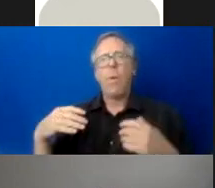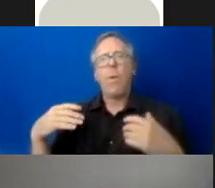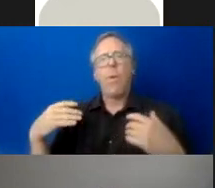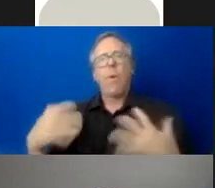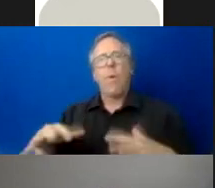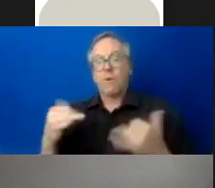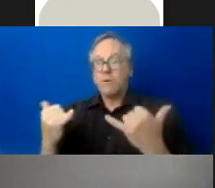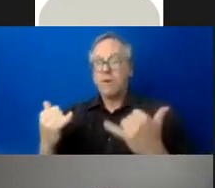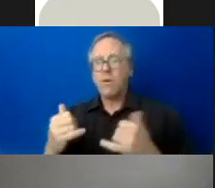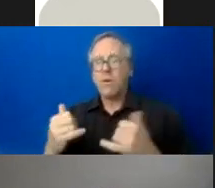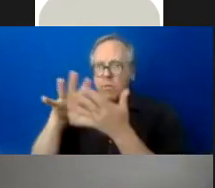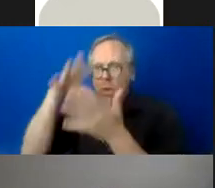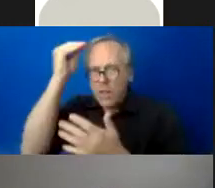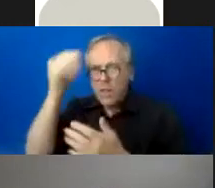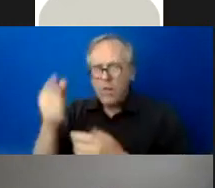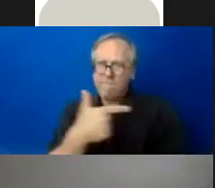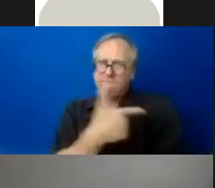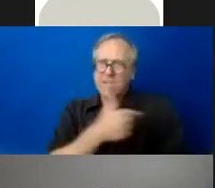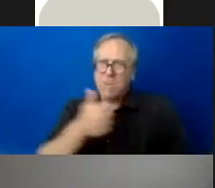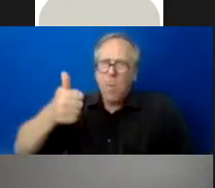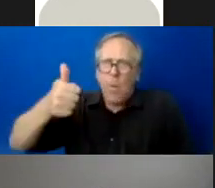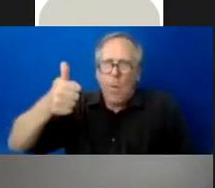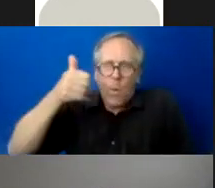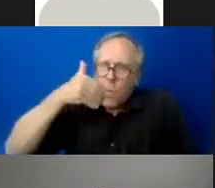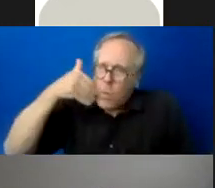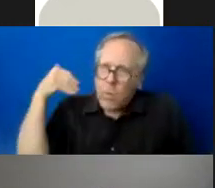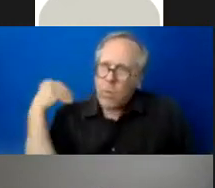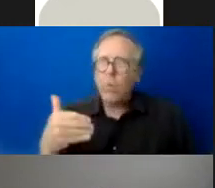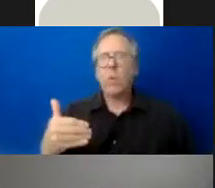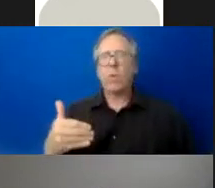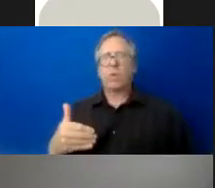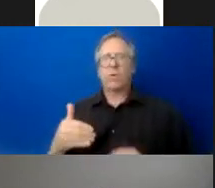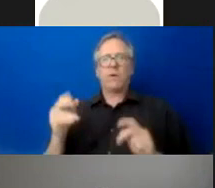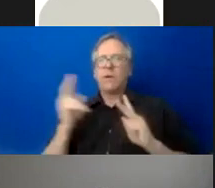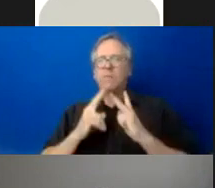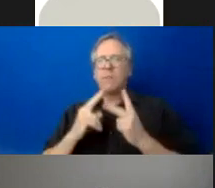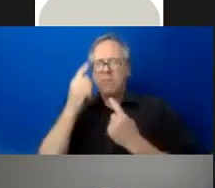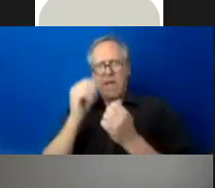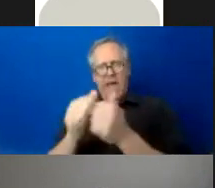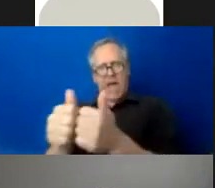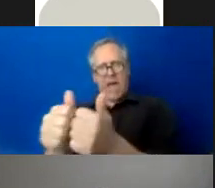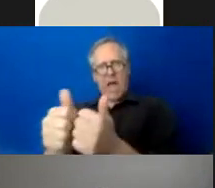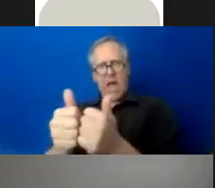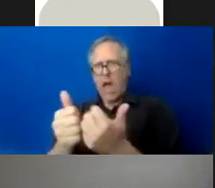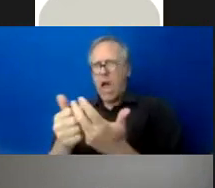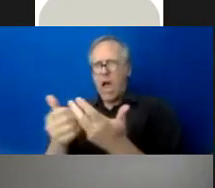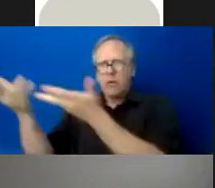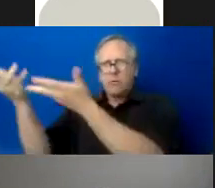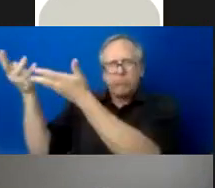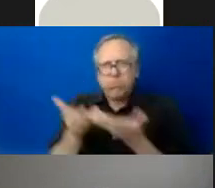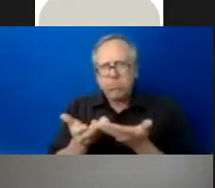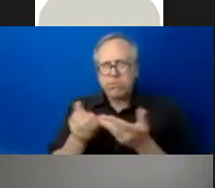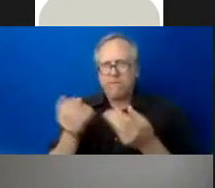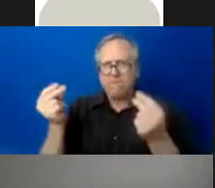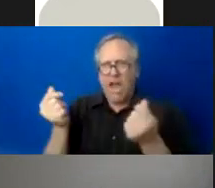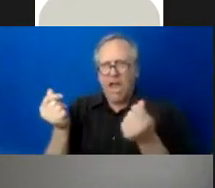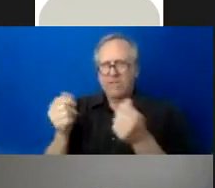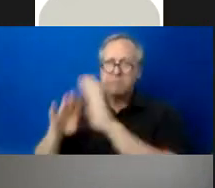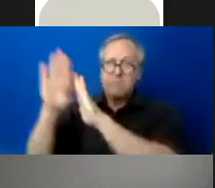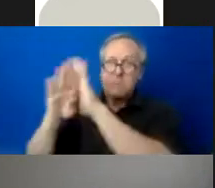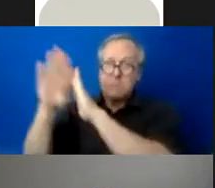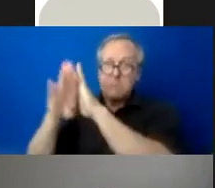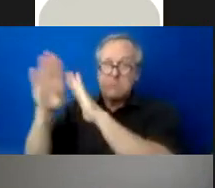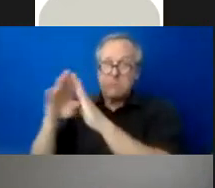are. And a lot of people are wondering, how are we able to get these vaccines so quickly?